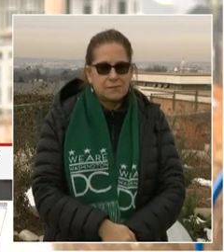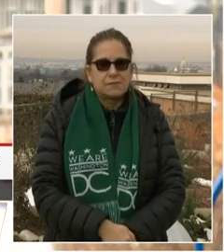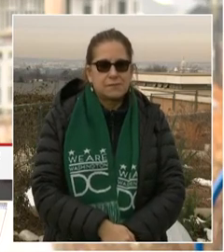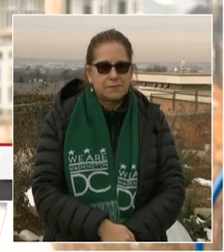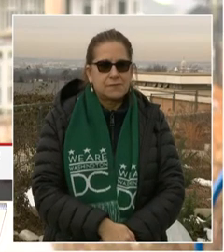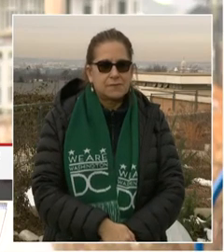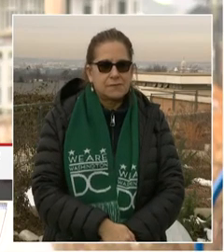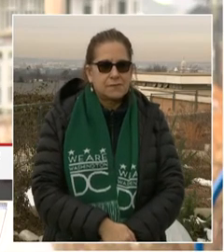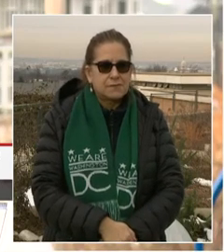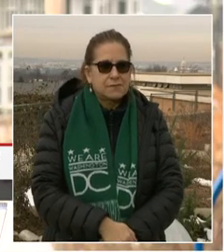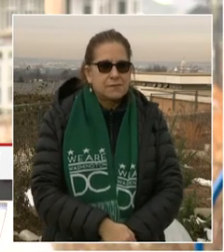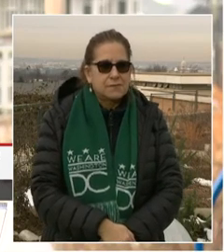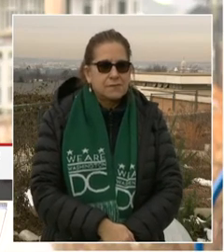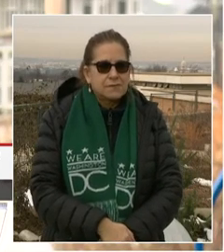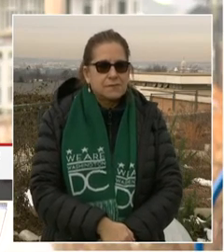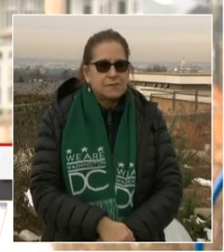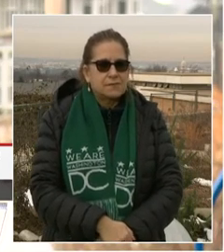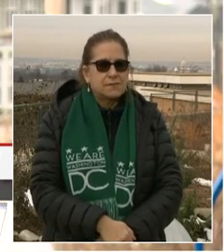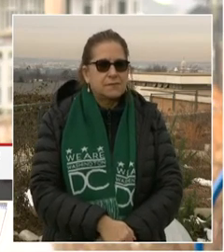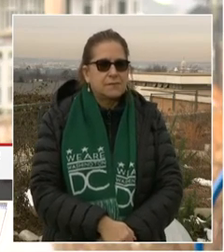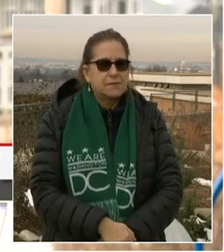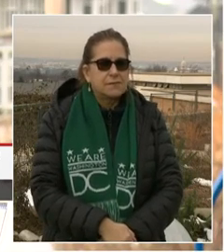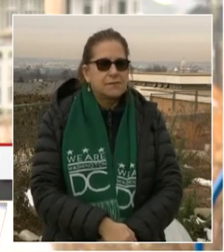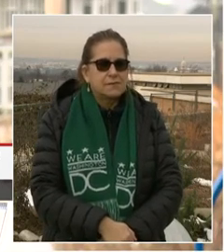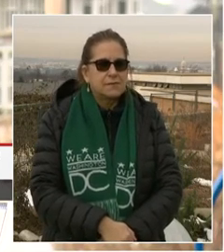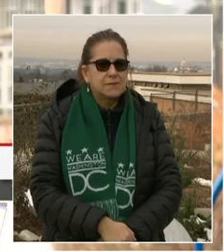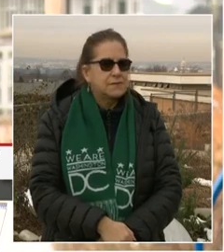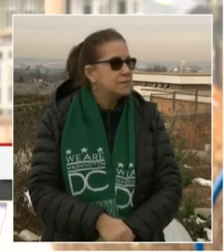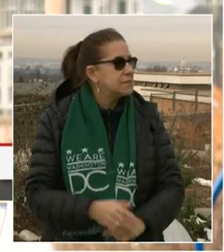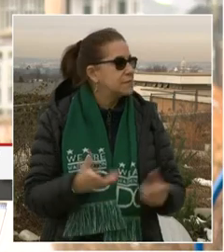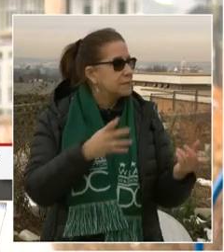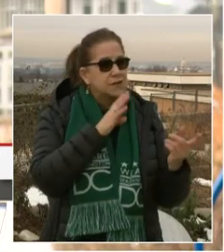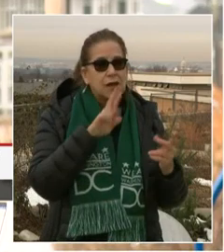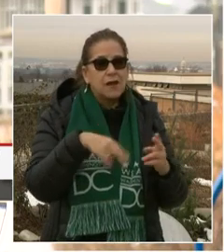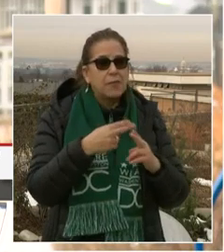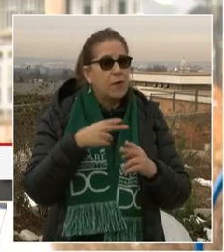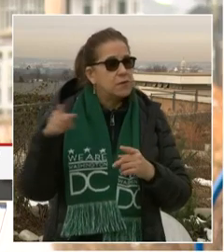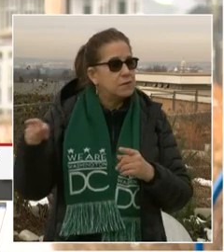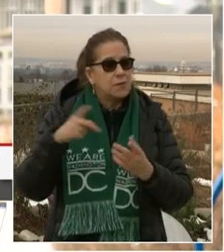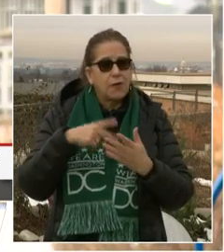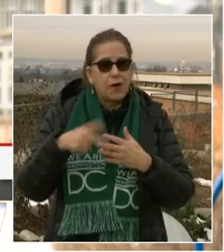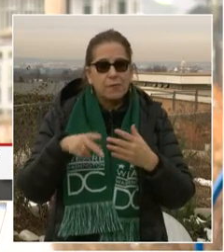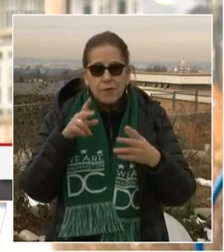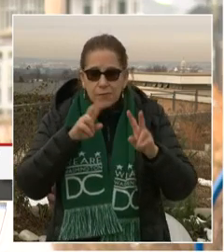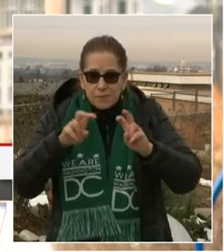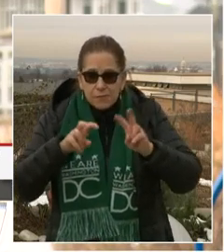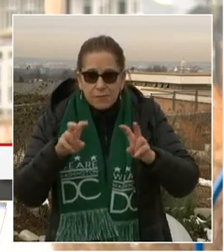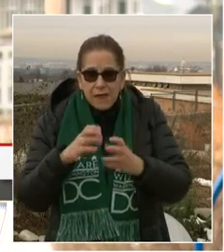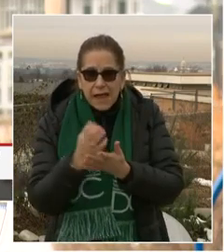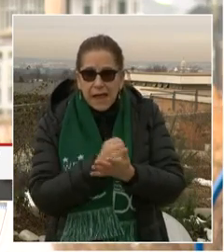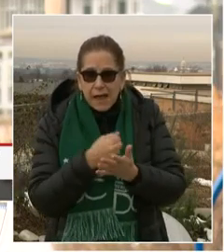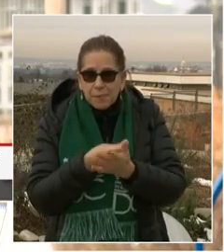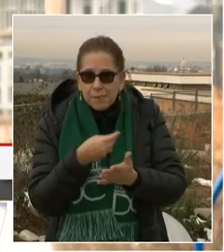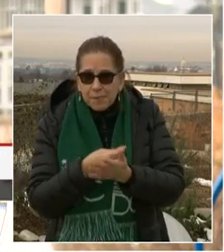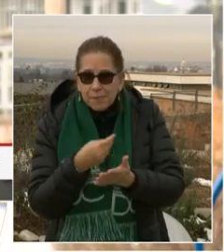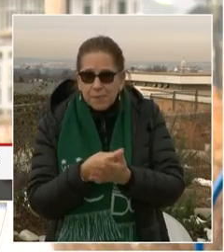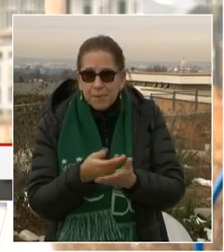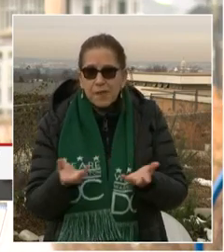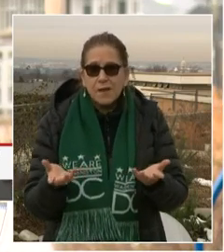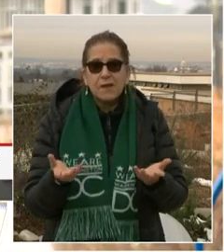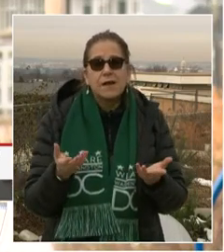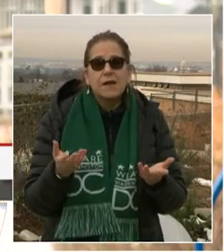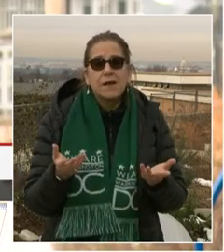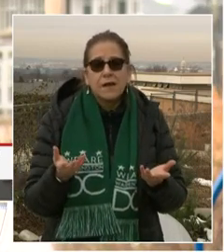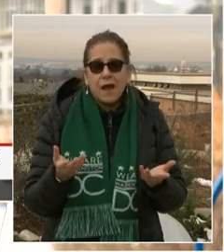an entire income maintenance function where we support families, and we're also piloting many new initiatives, as I